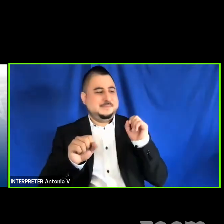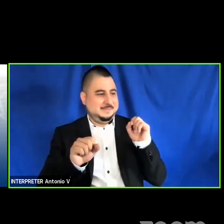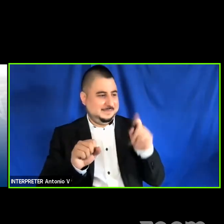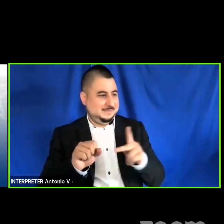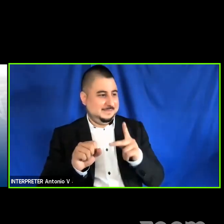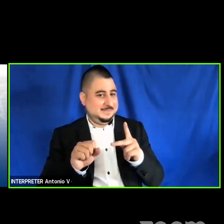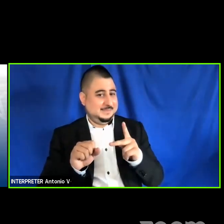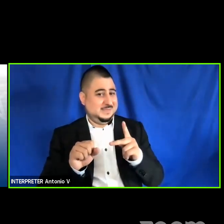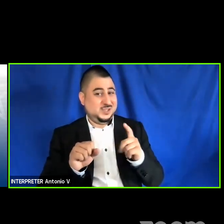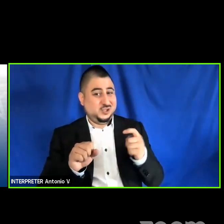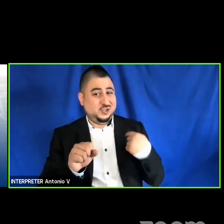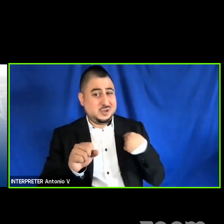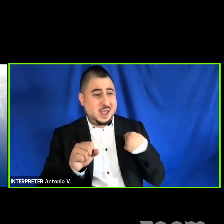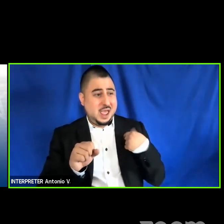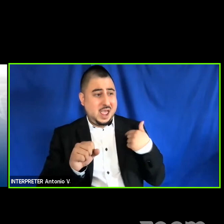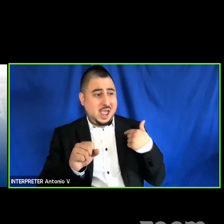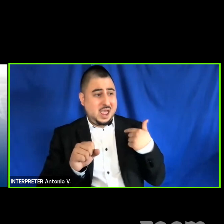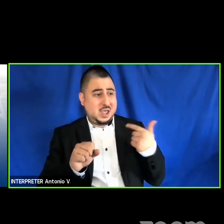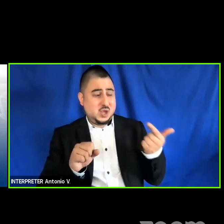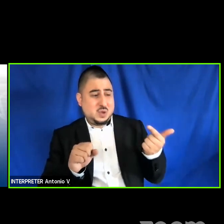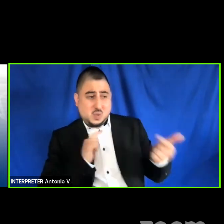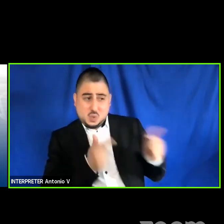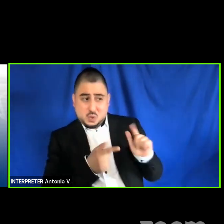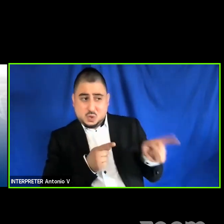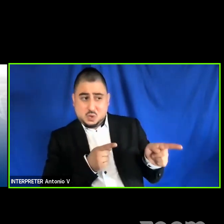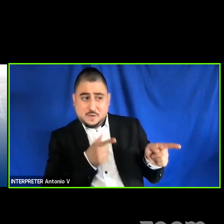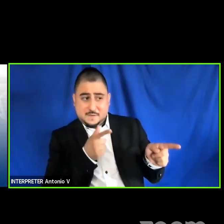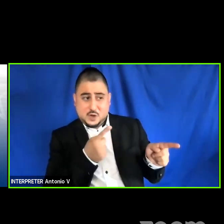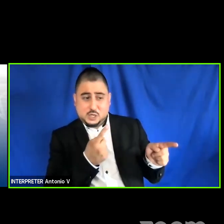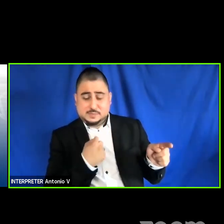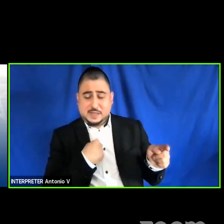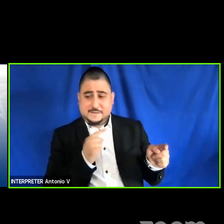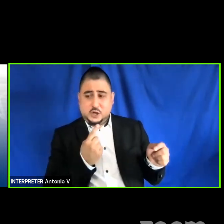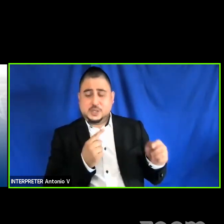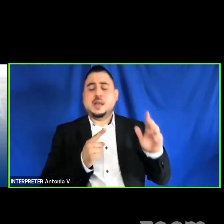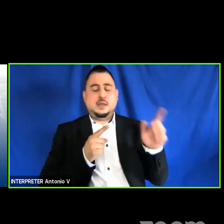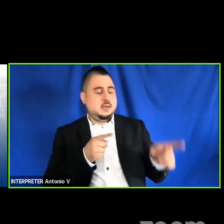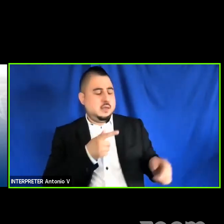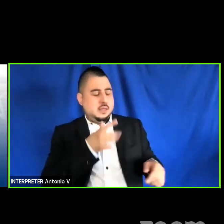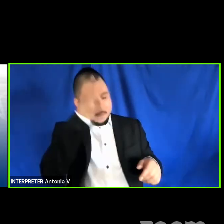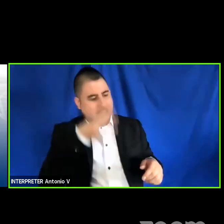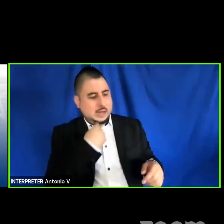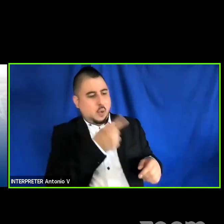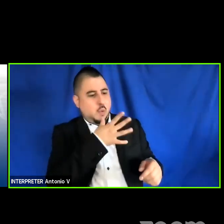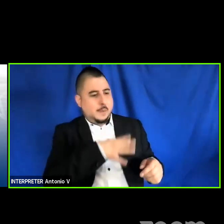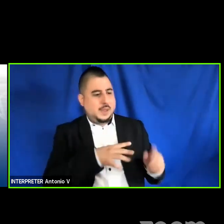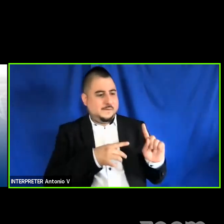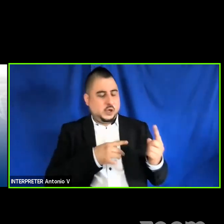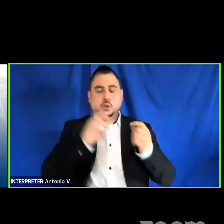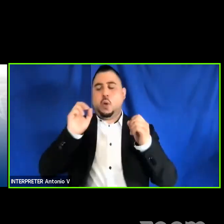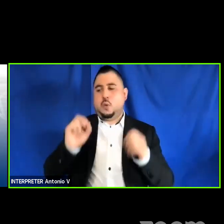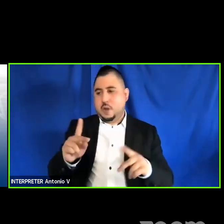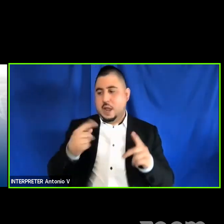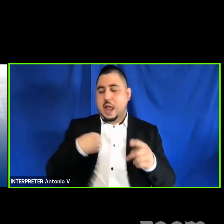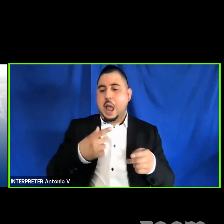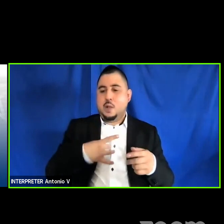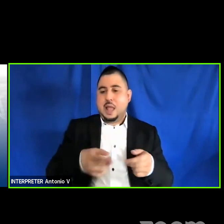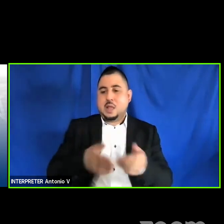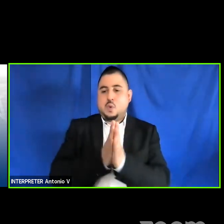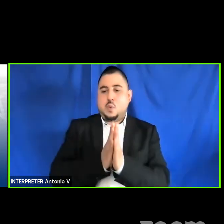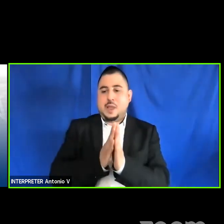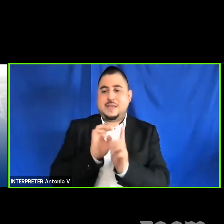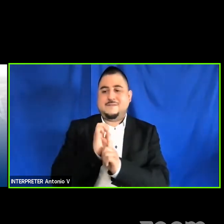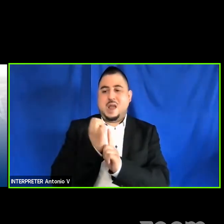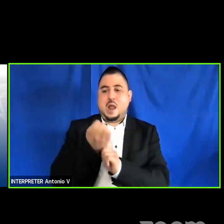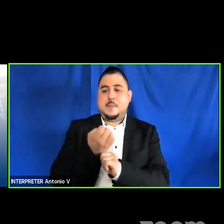Should I go or? Yeah, you go first. Okay. I just wanted to request that the